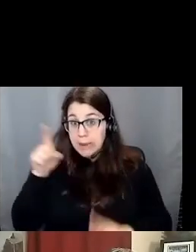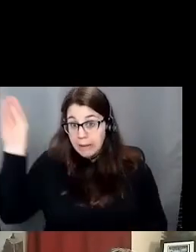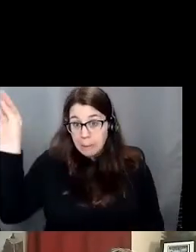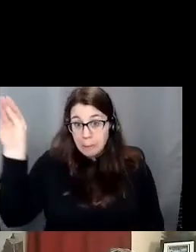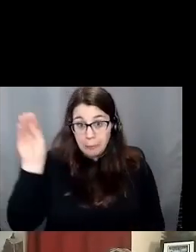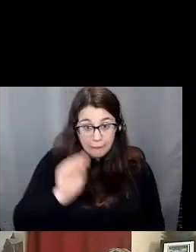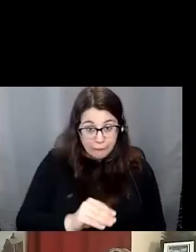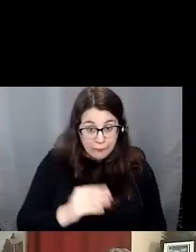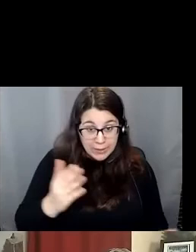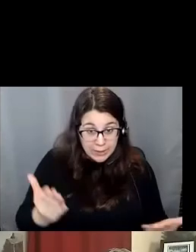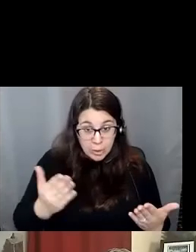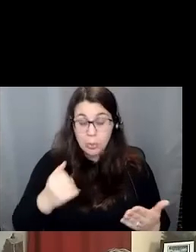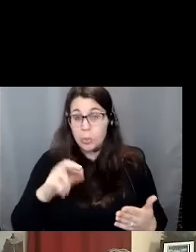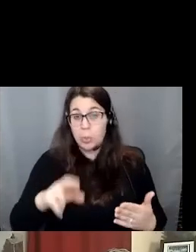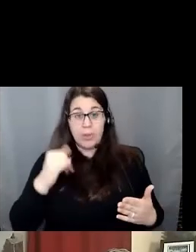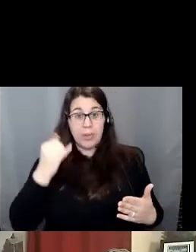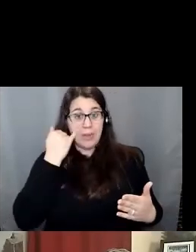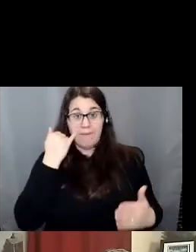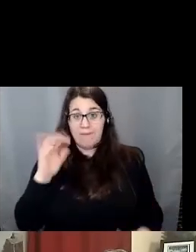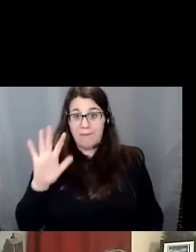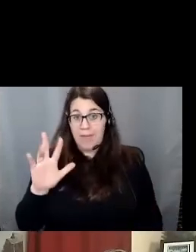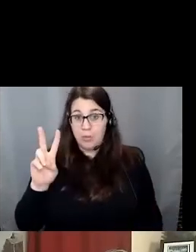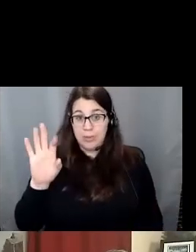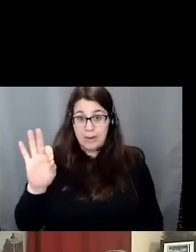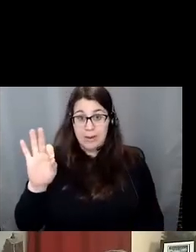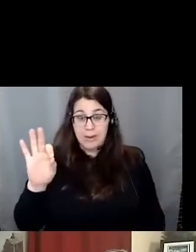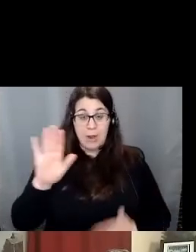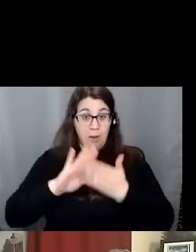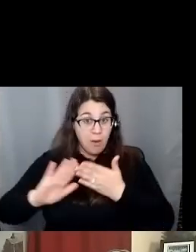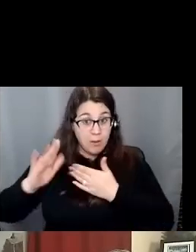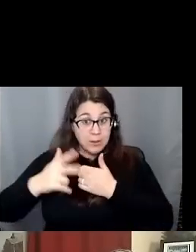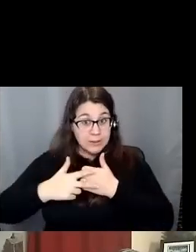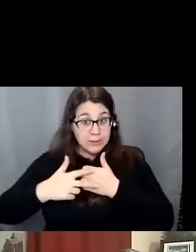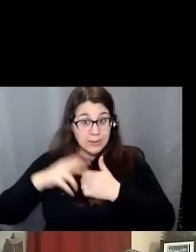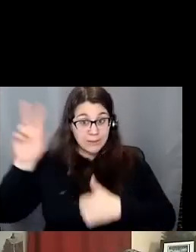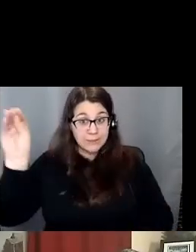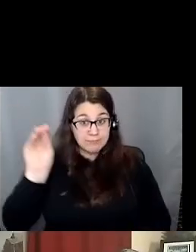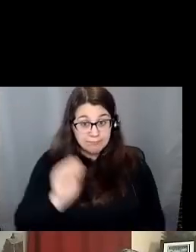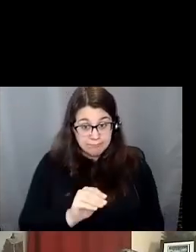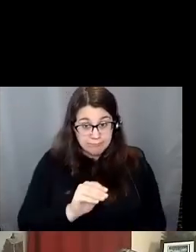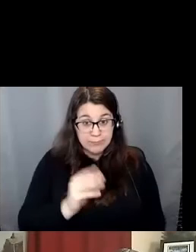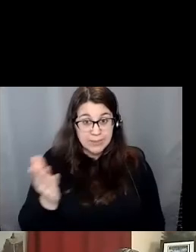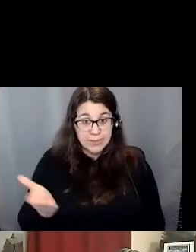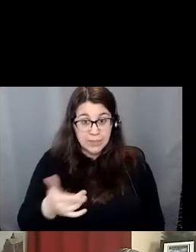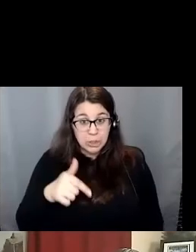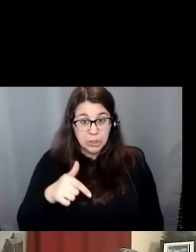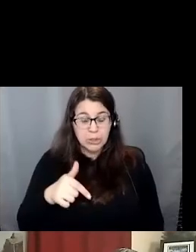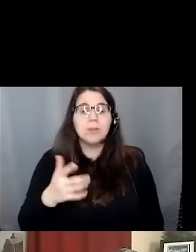or if they move money from a 529 college savings plan and move that into one of these